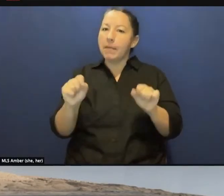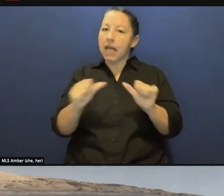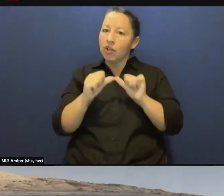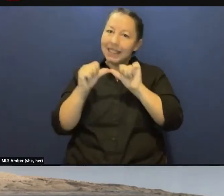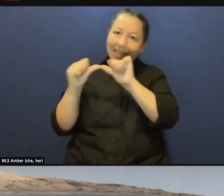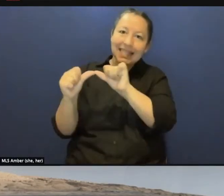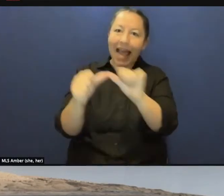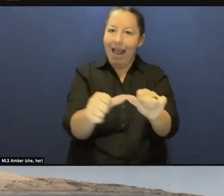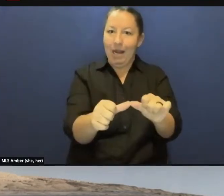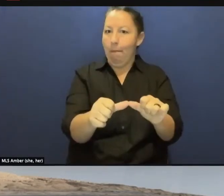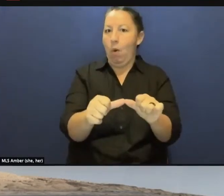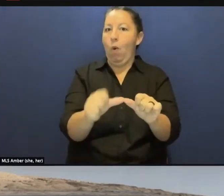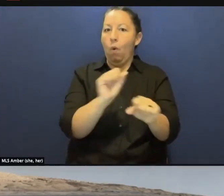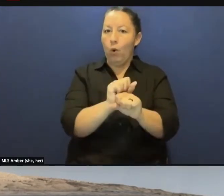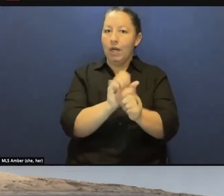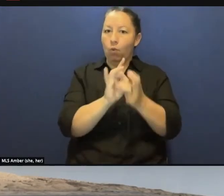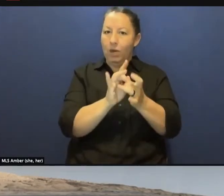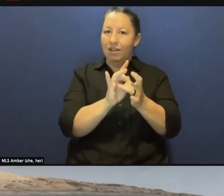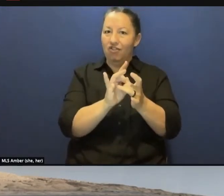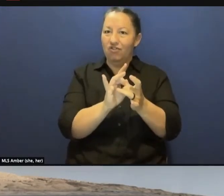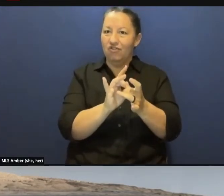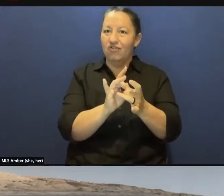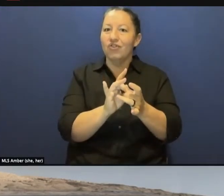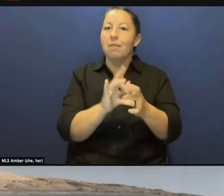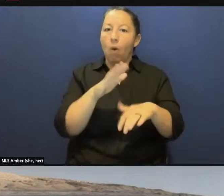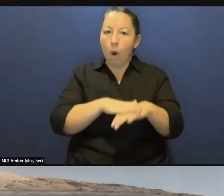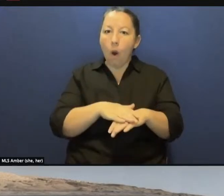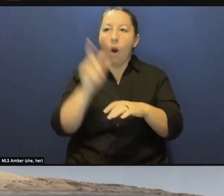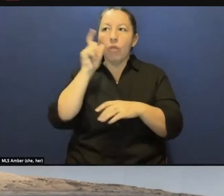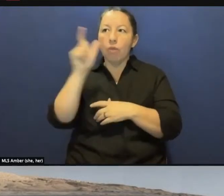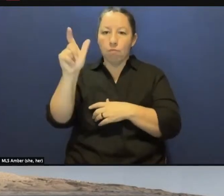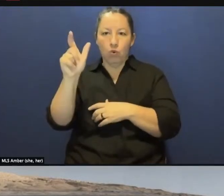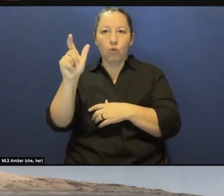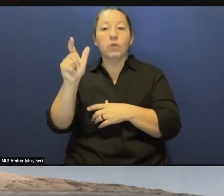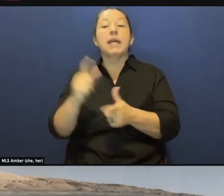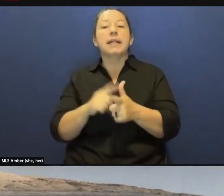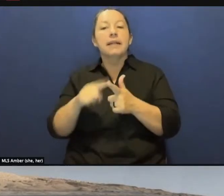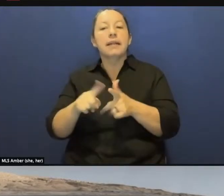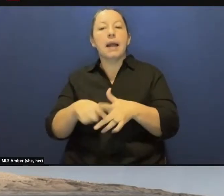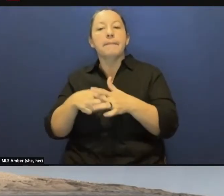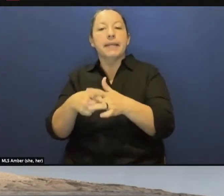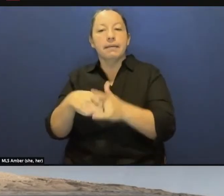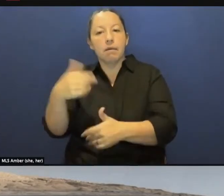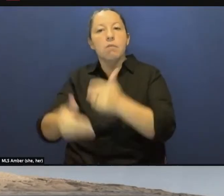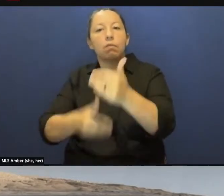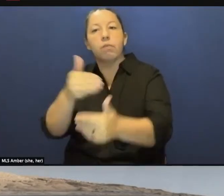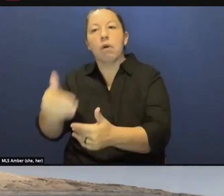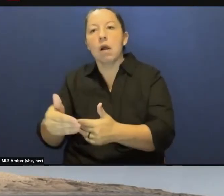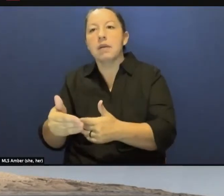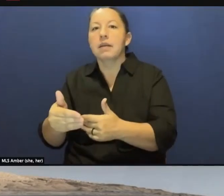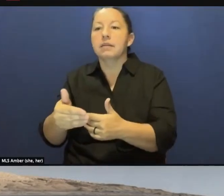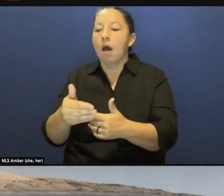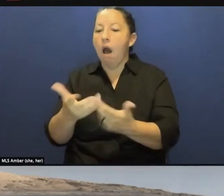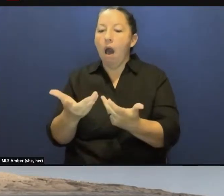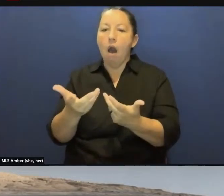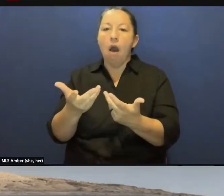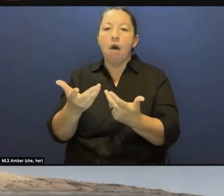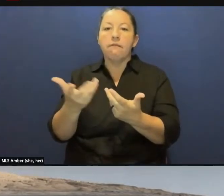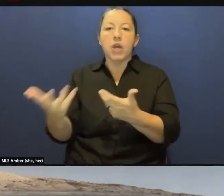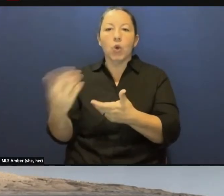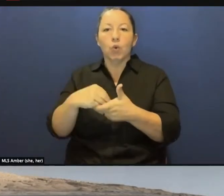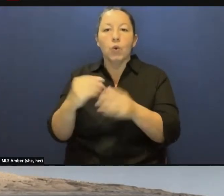working relationship on the moon to then begin the process of bringing in